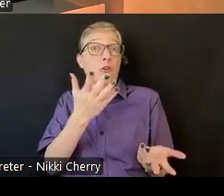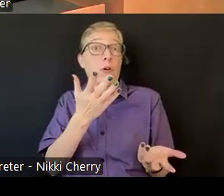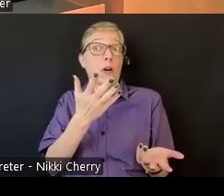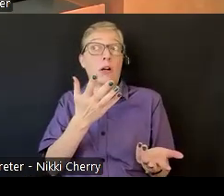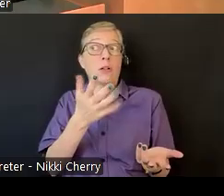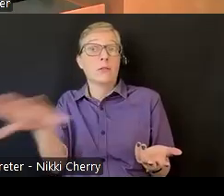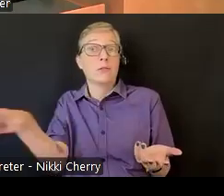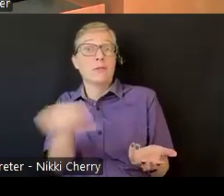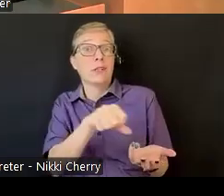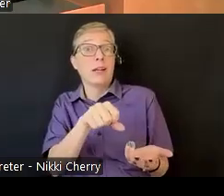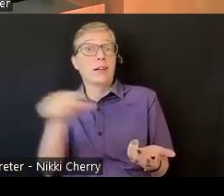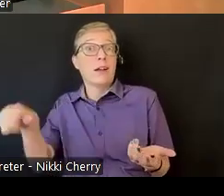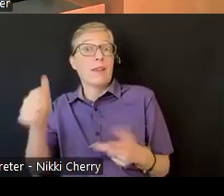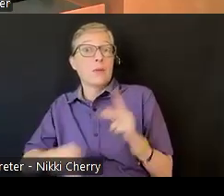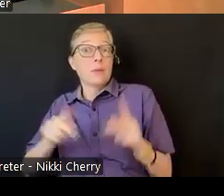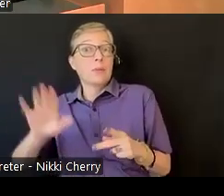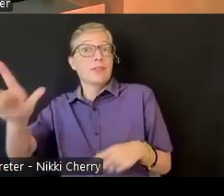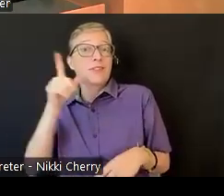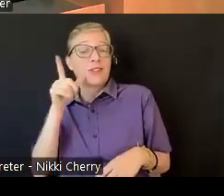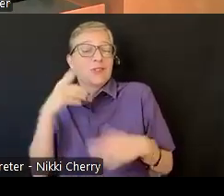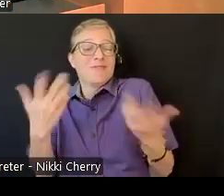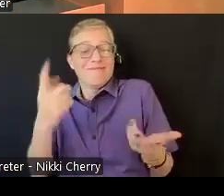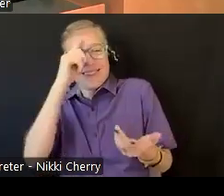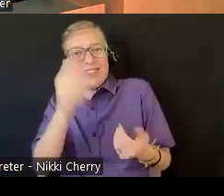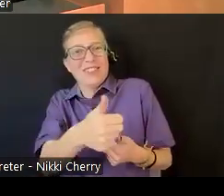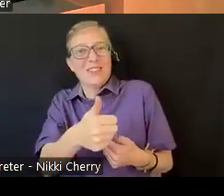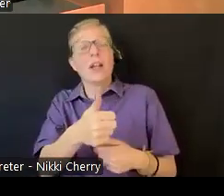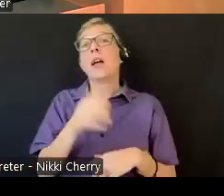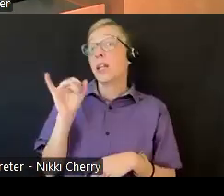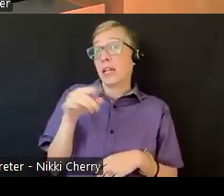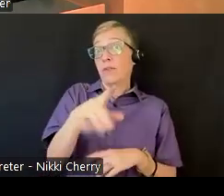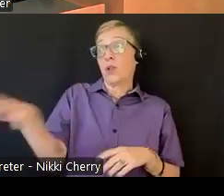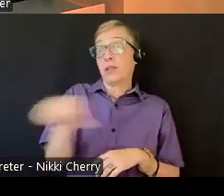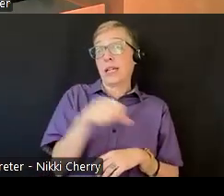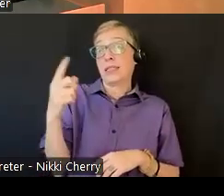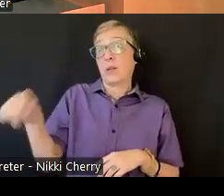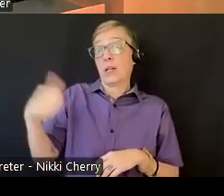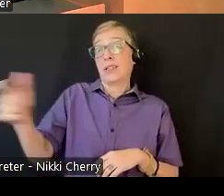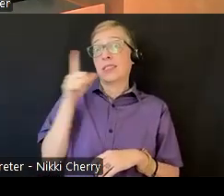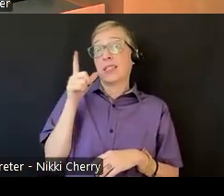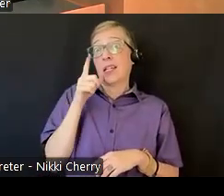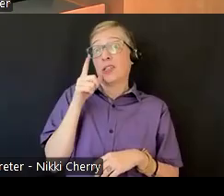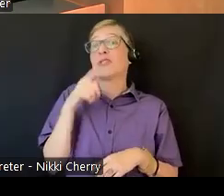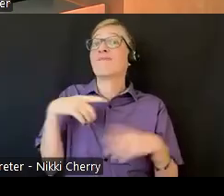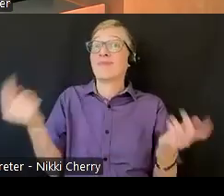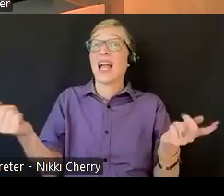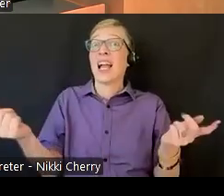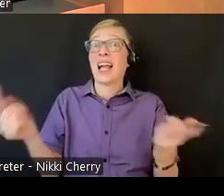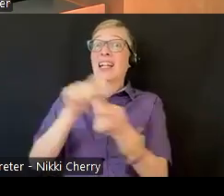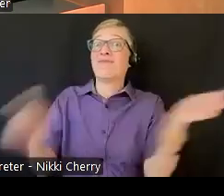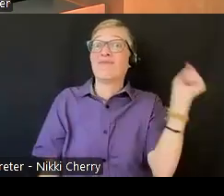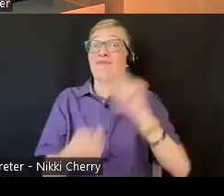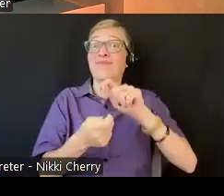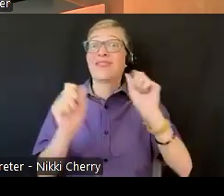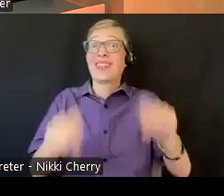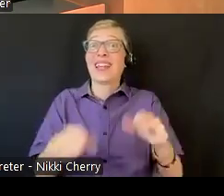to do. But just know that if you take someone else's lunch, turnabout's fair play, and the odds are very good you will not have the lunch that you